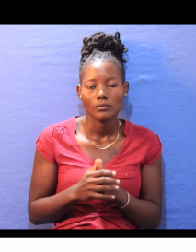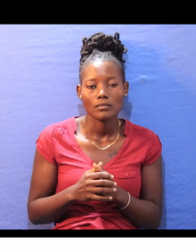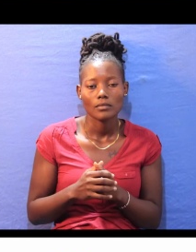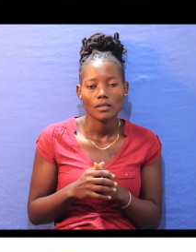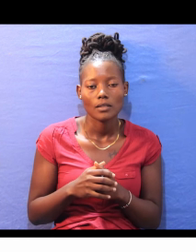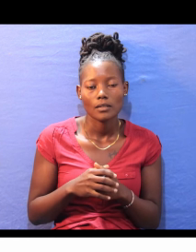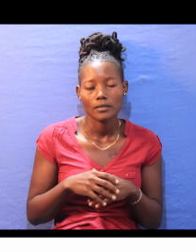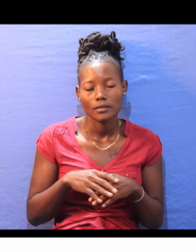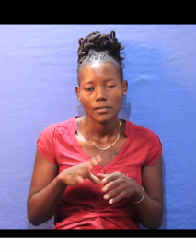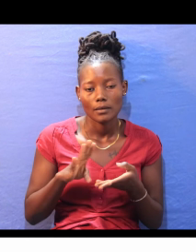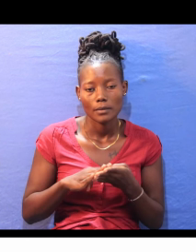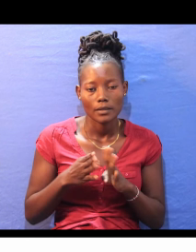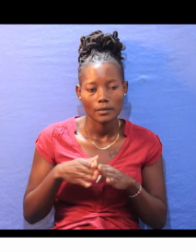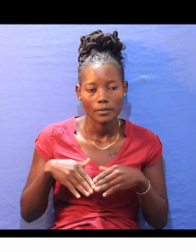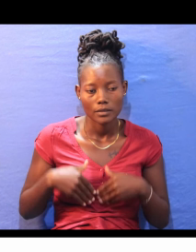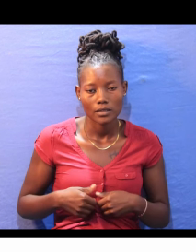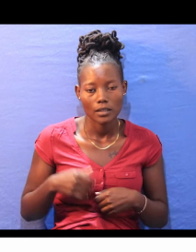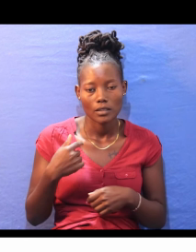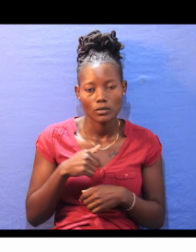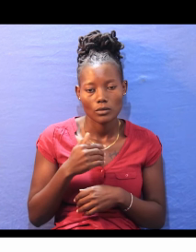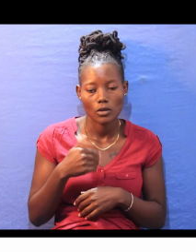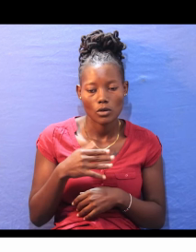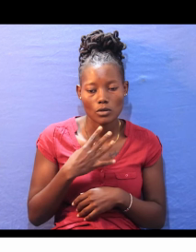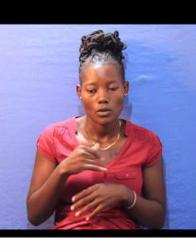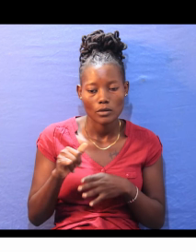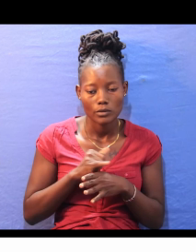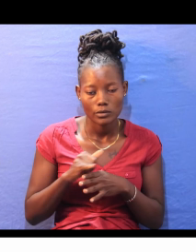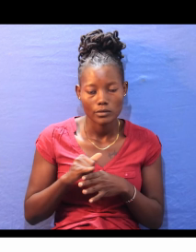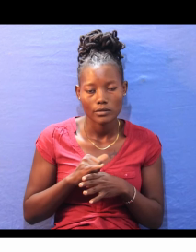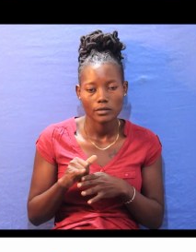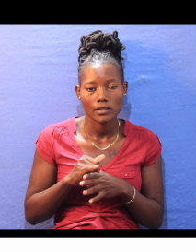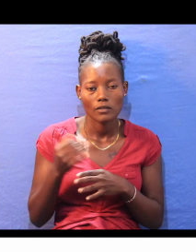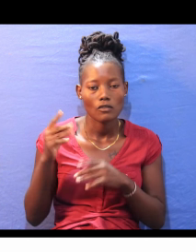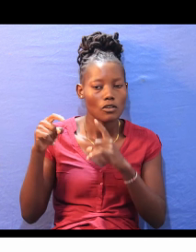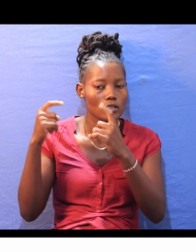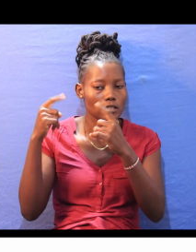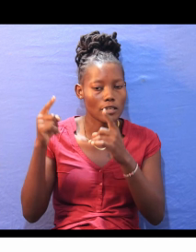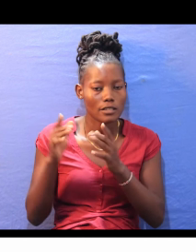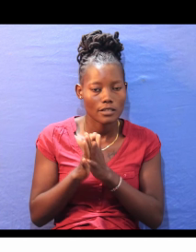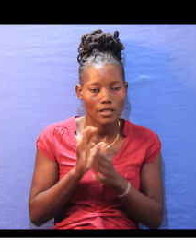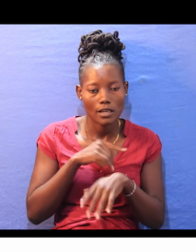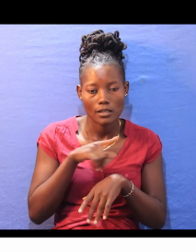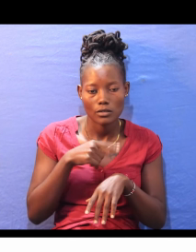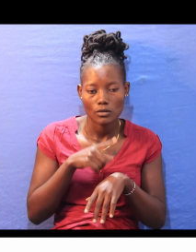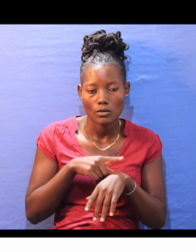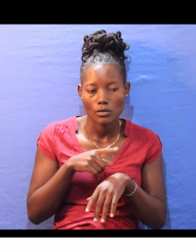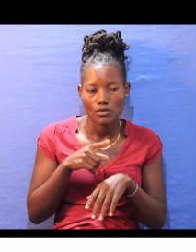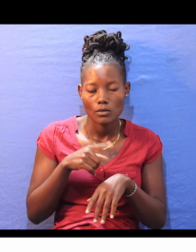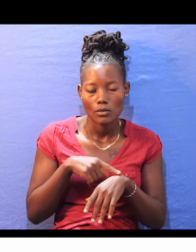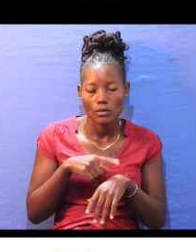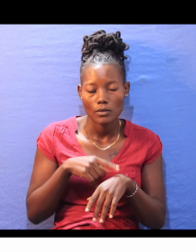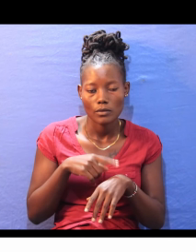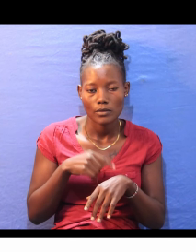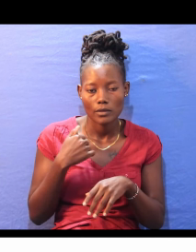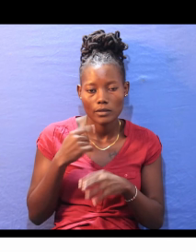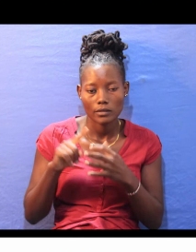breaking down. We always want to train for success. And one of the big problems I say is that coaches will